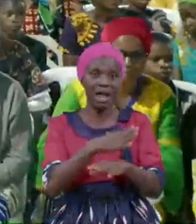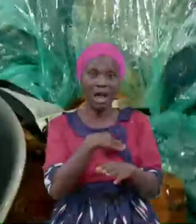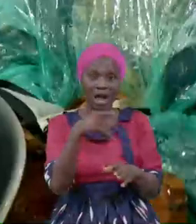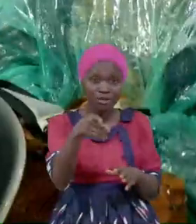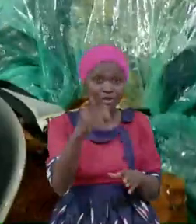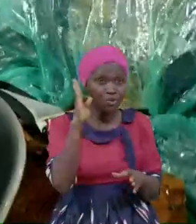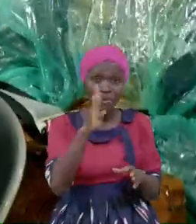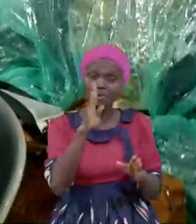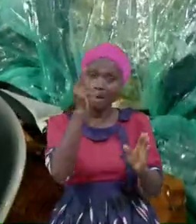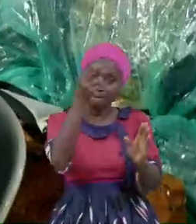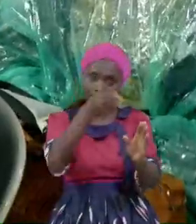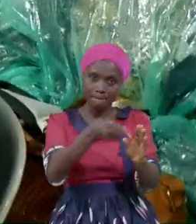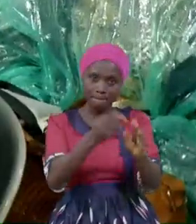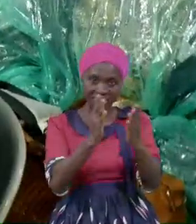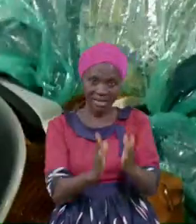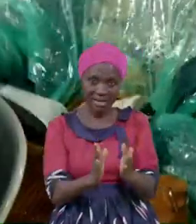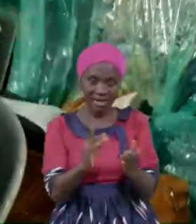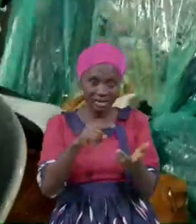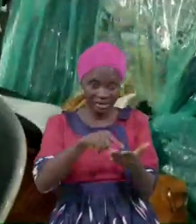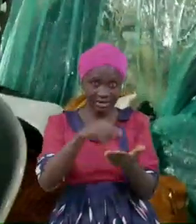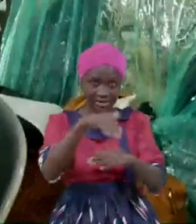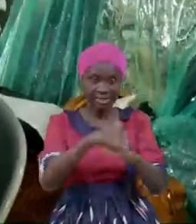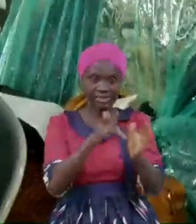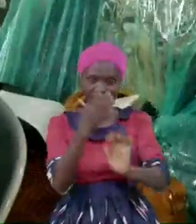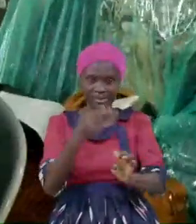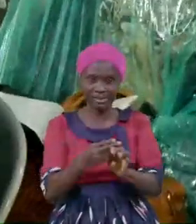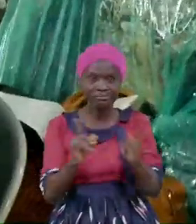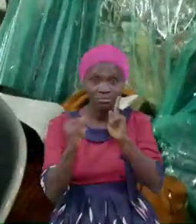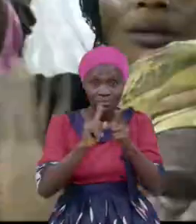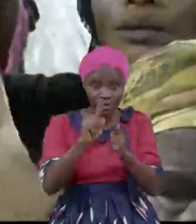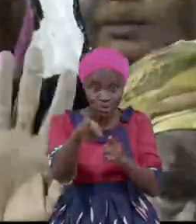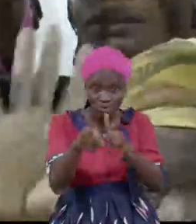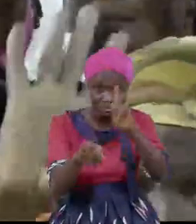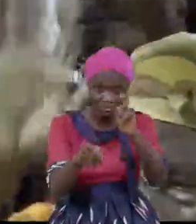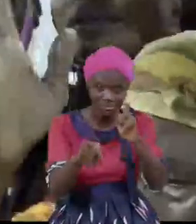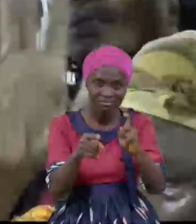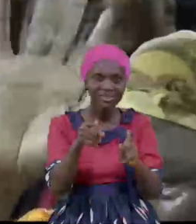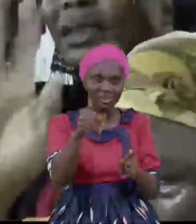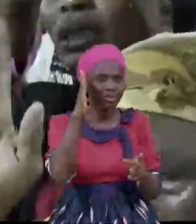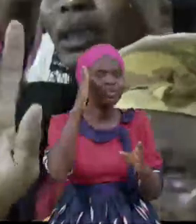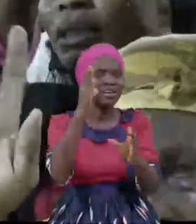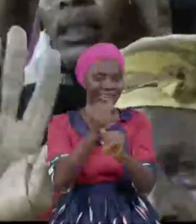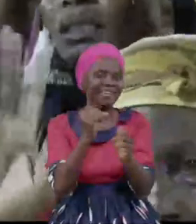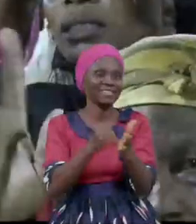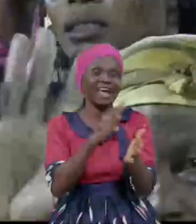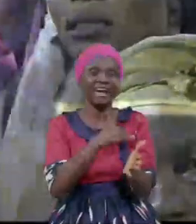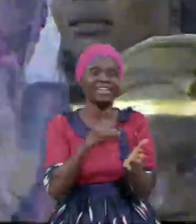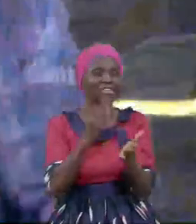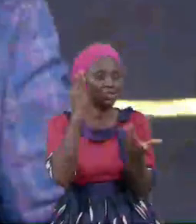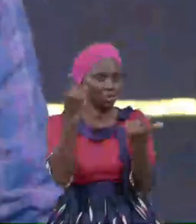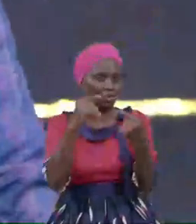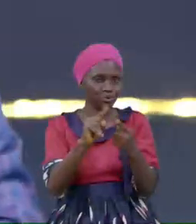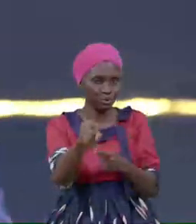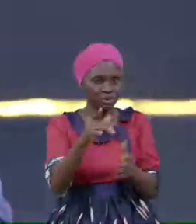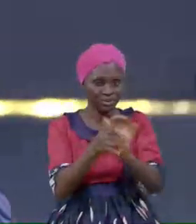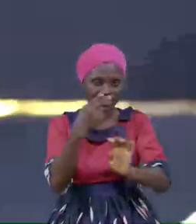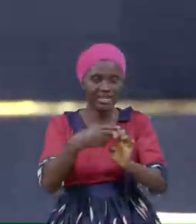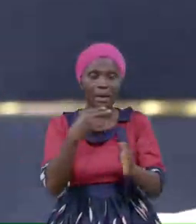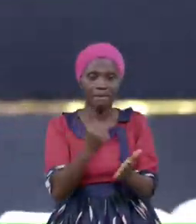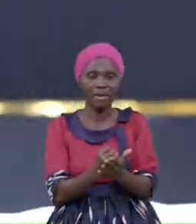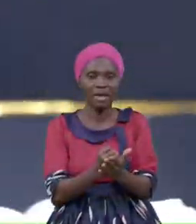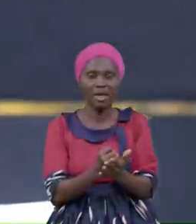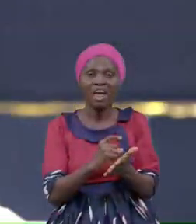tonight. Who am I talking to there? You got it. It's coming to you. Now, look at verse 12.